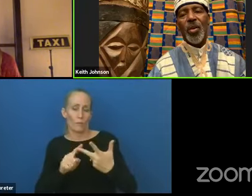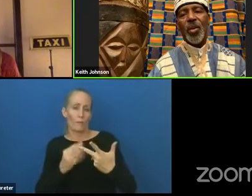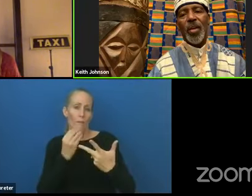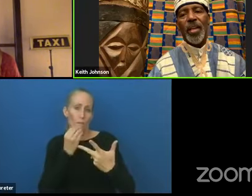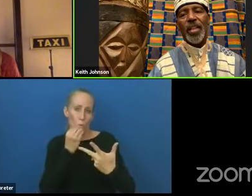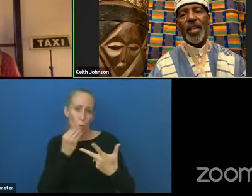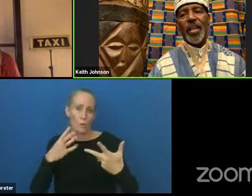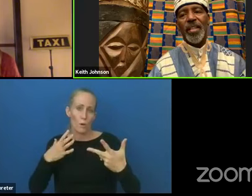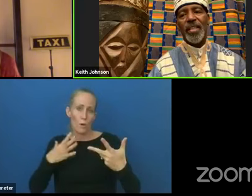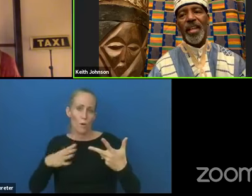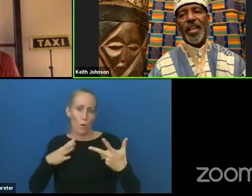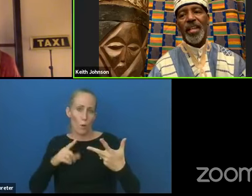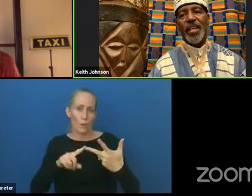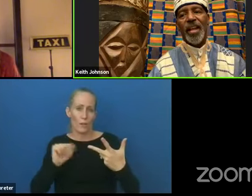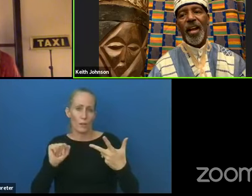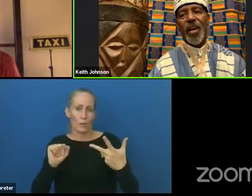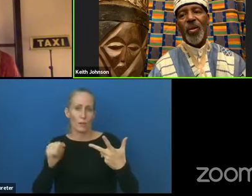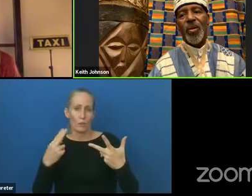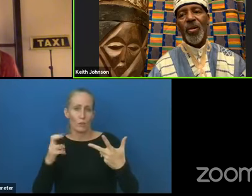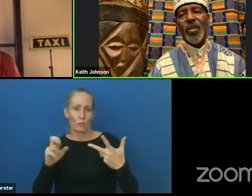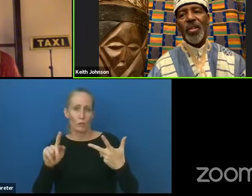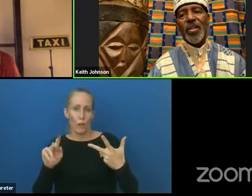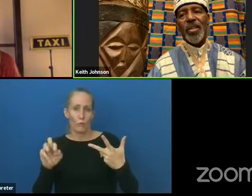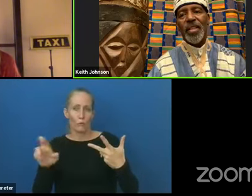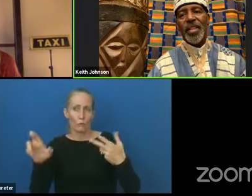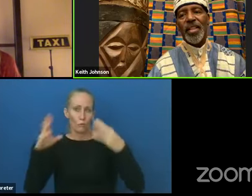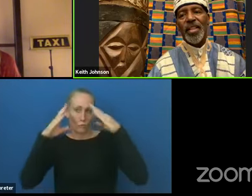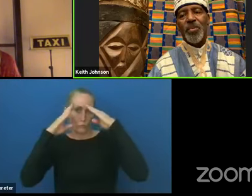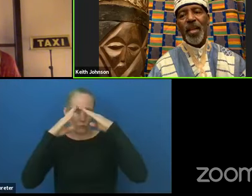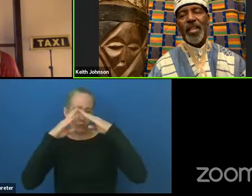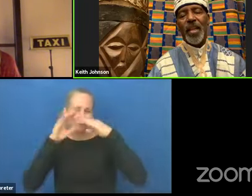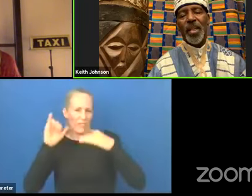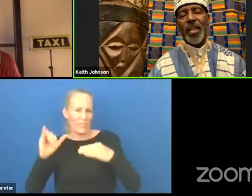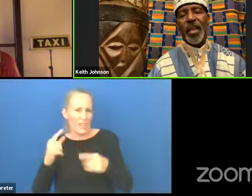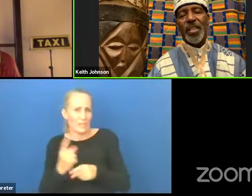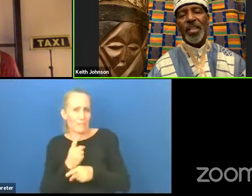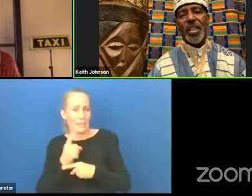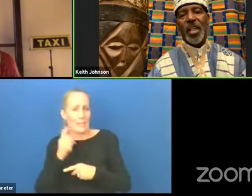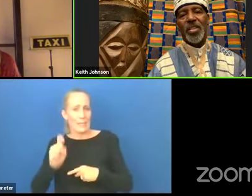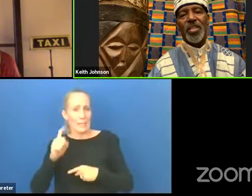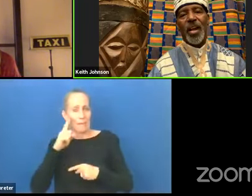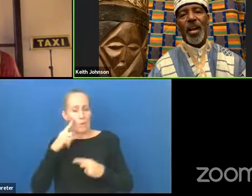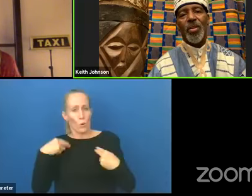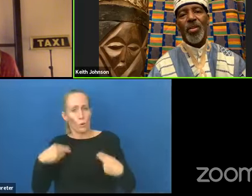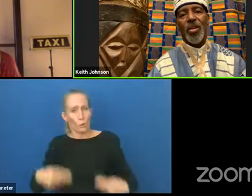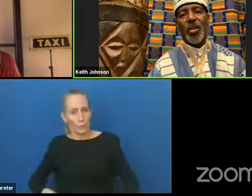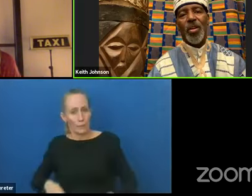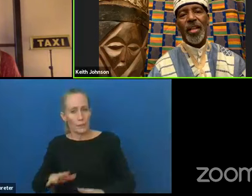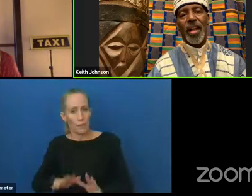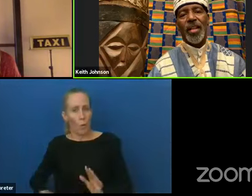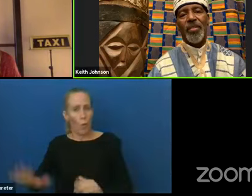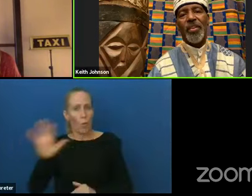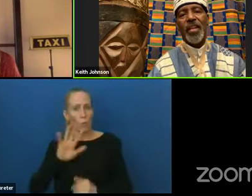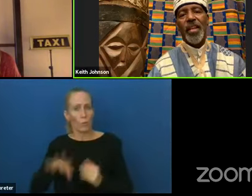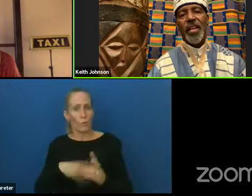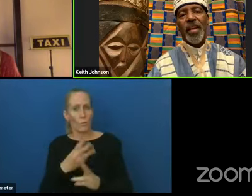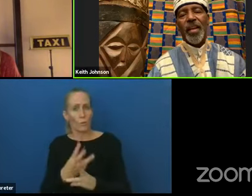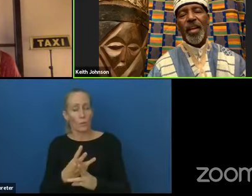You know, and understanding how this pandemic has changed our outlook on